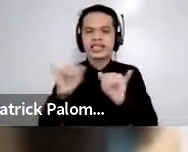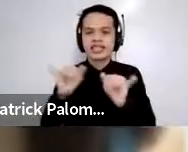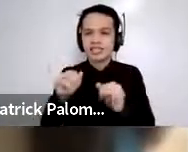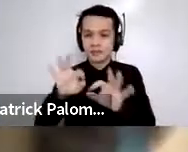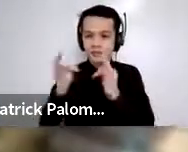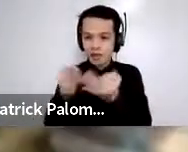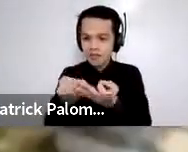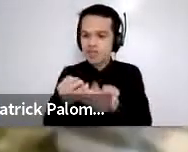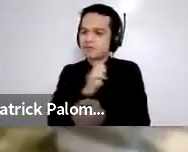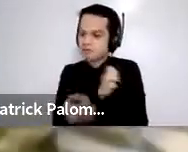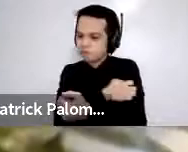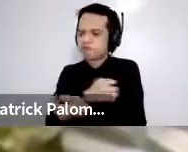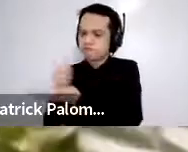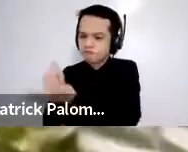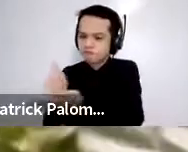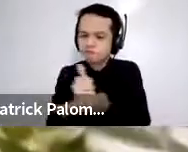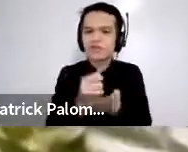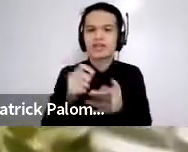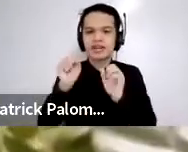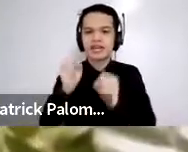the impact of climate change.